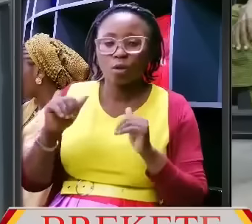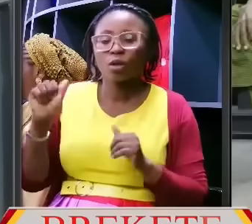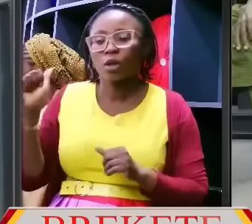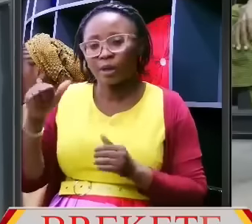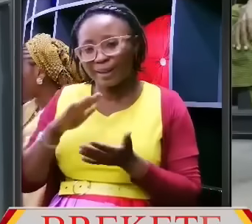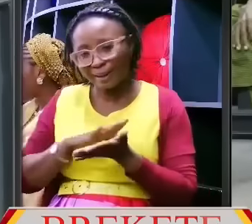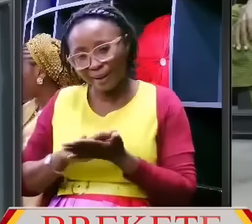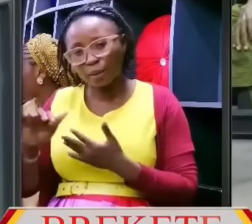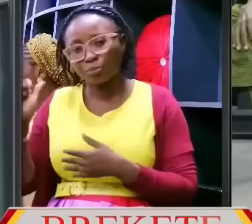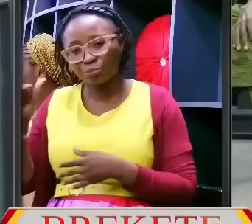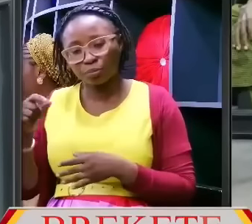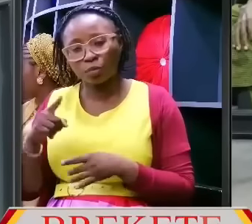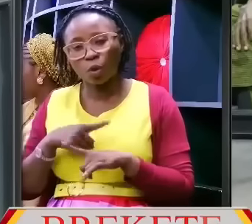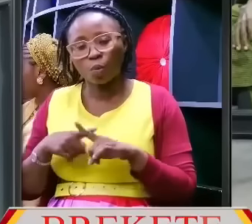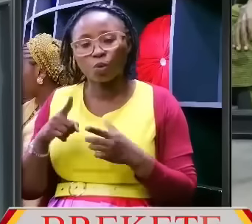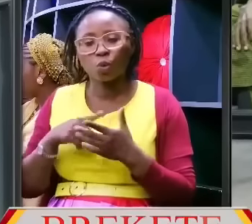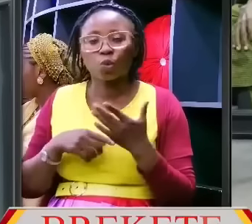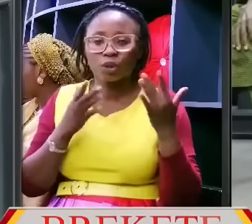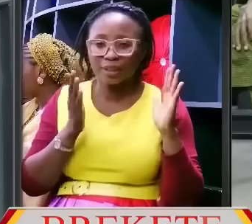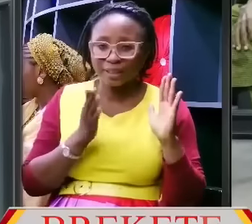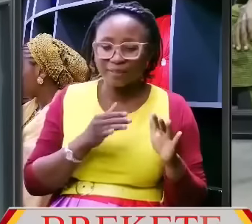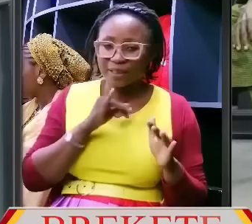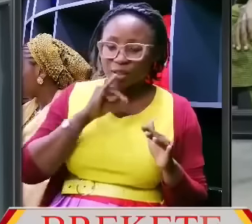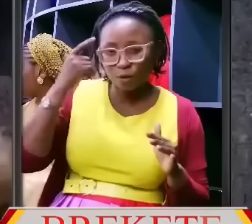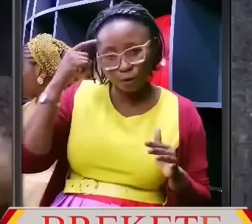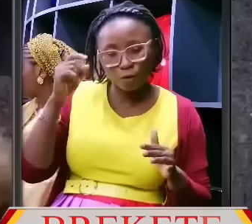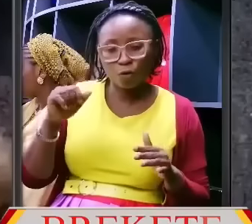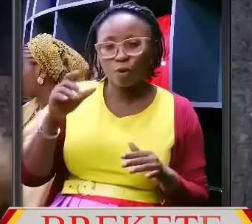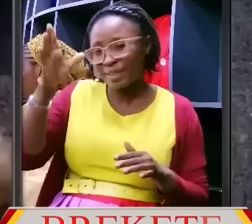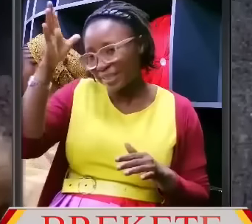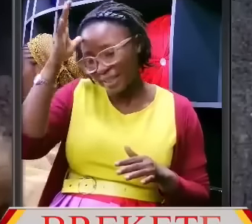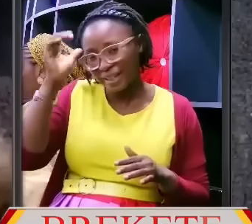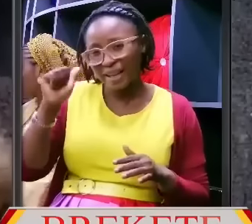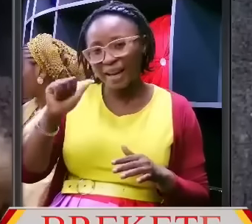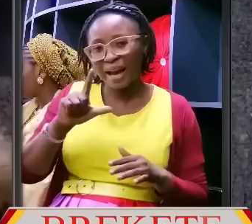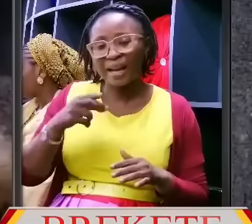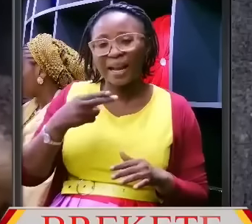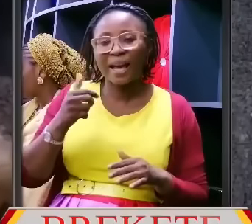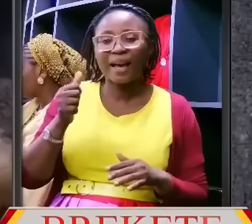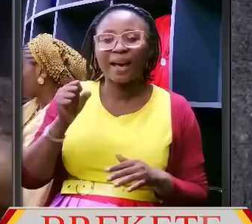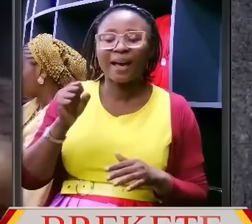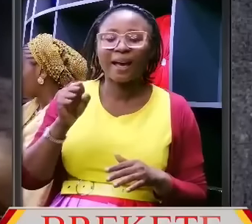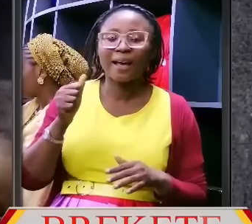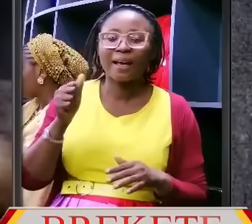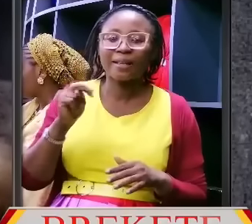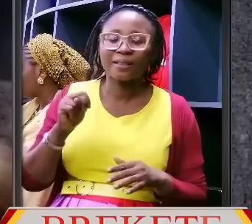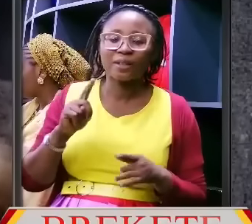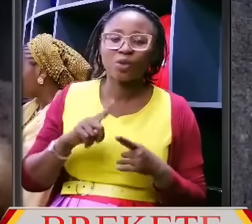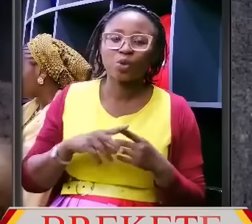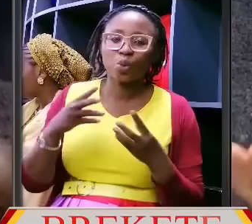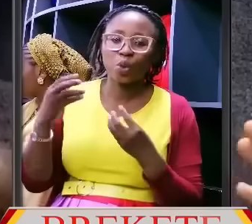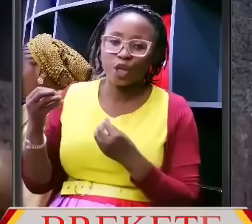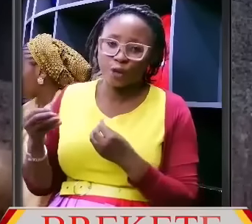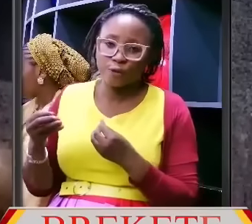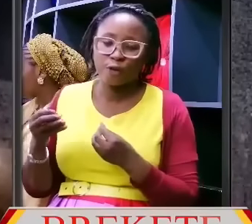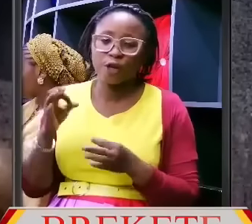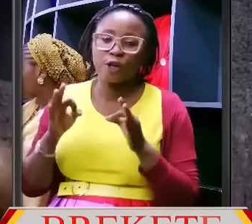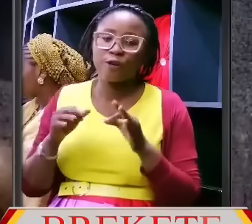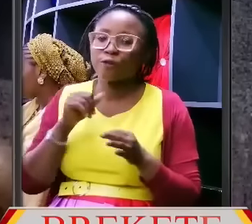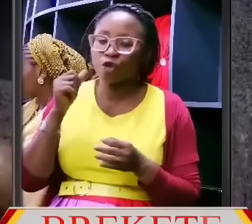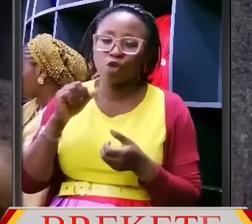Minion Eclair. Waiting remain now for Daddy Al Hassan to let go the house, if not be so, problem go day.